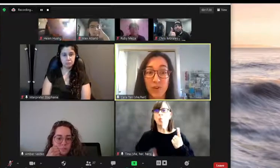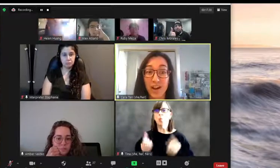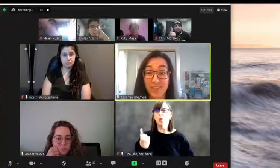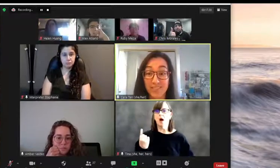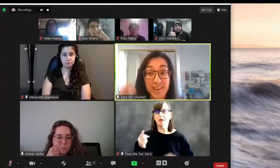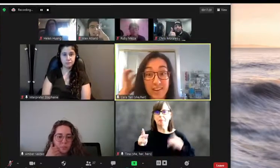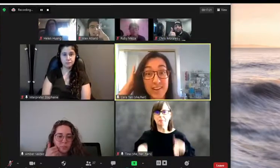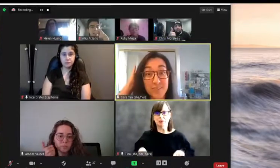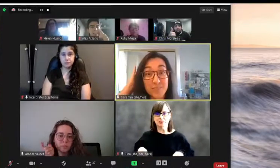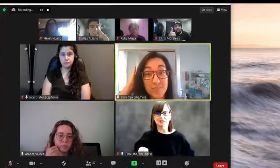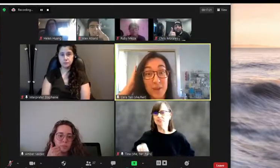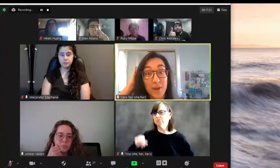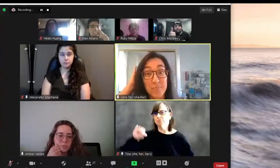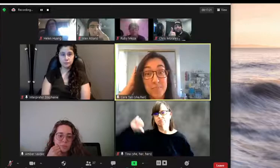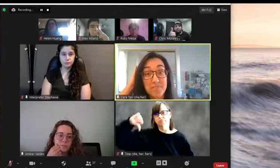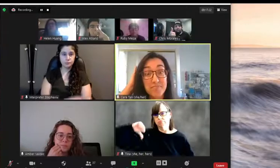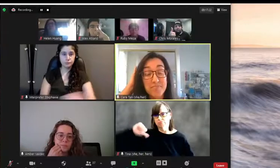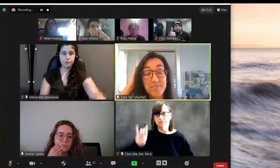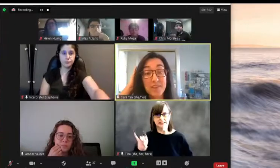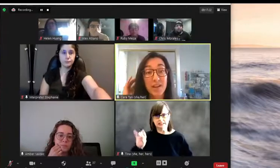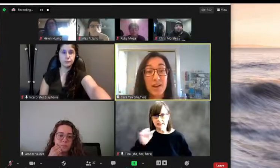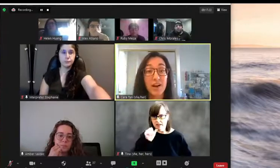So a lot, right? Okay.